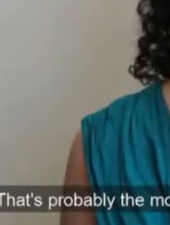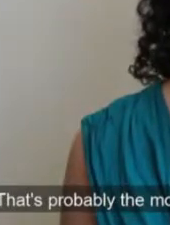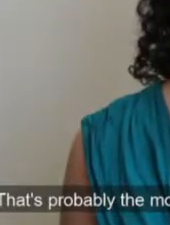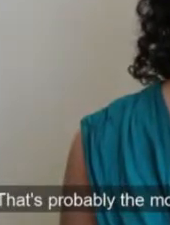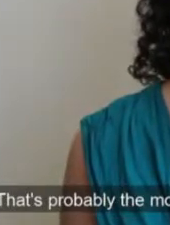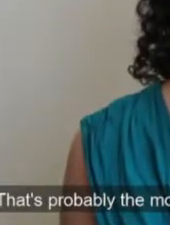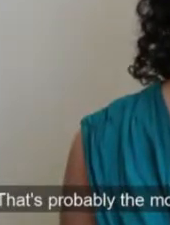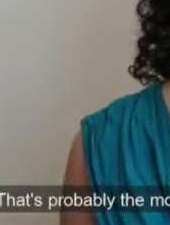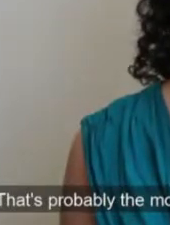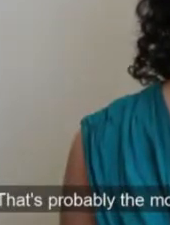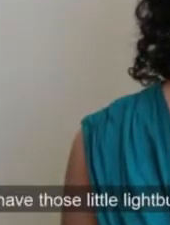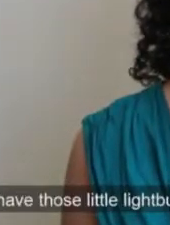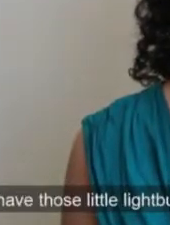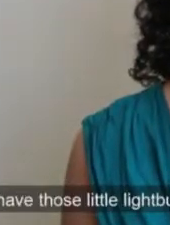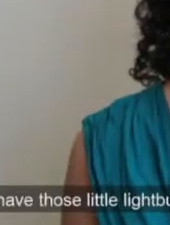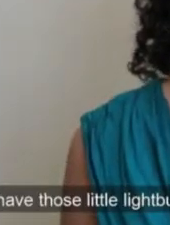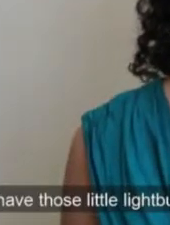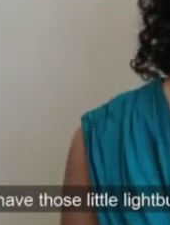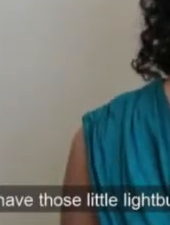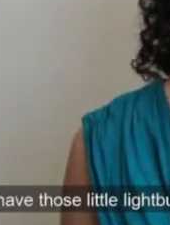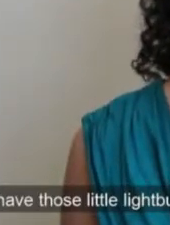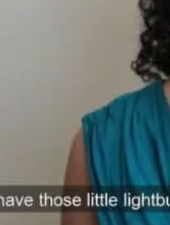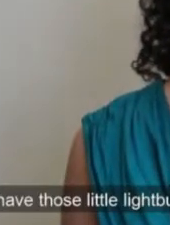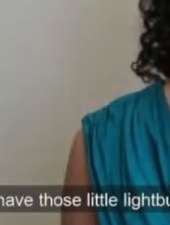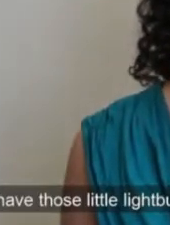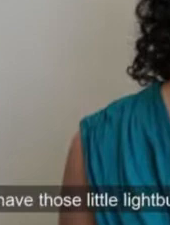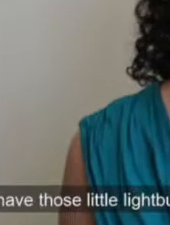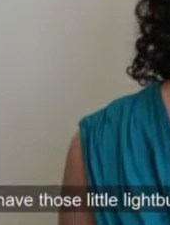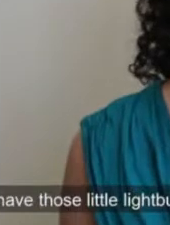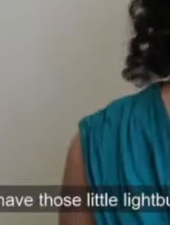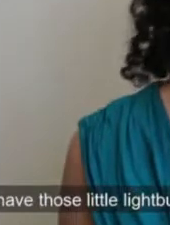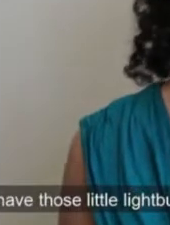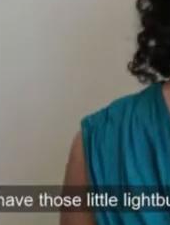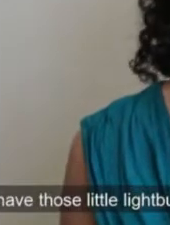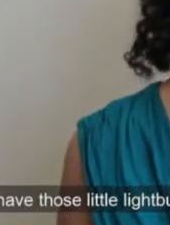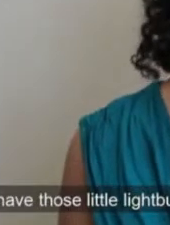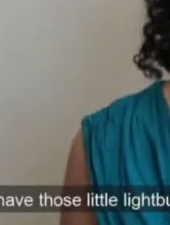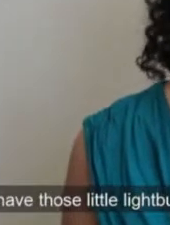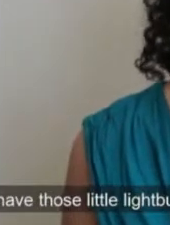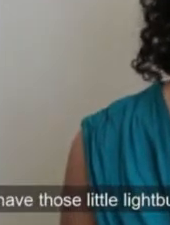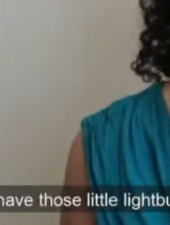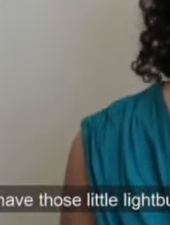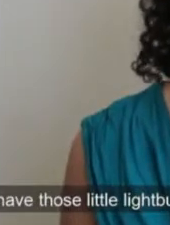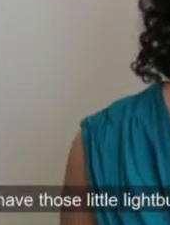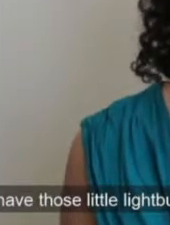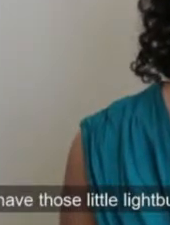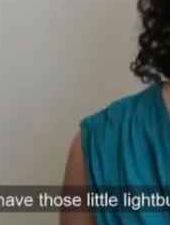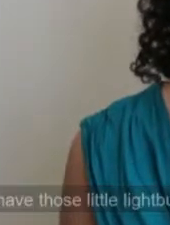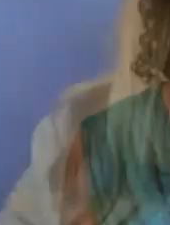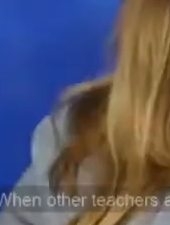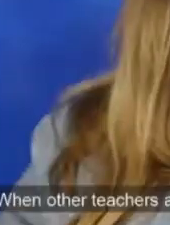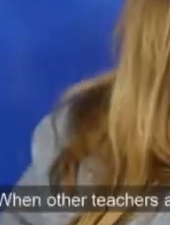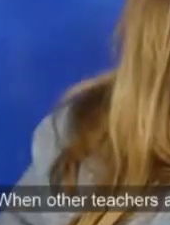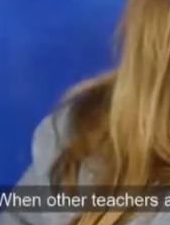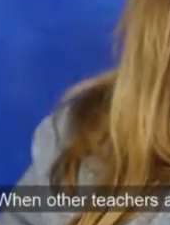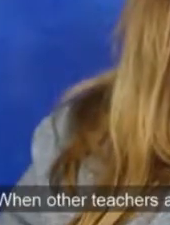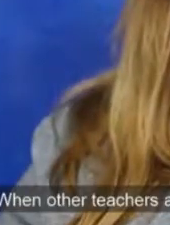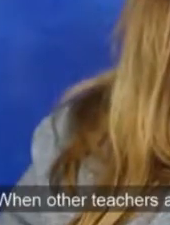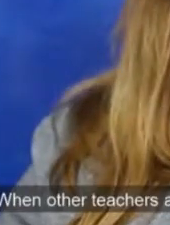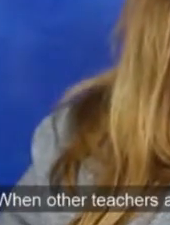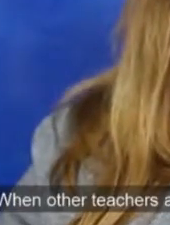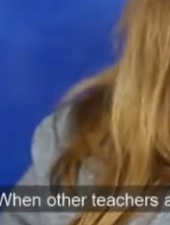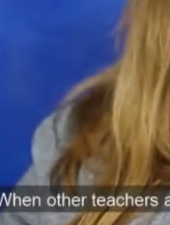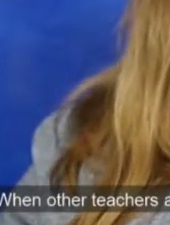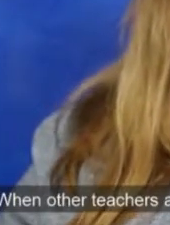as they have those little light bulbs to pop up. It's very enjoyable to see those moments with them. When